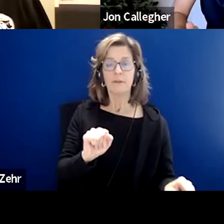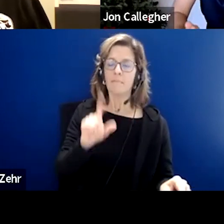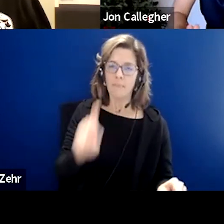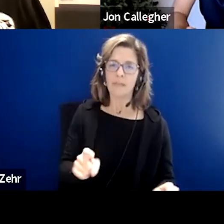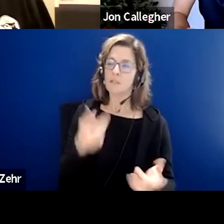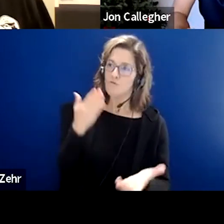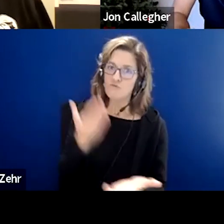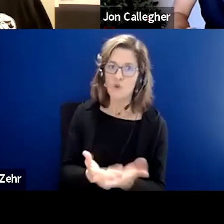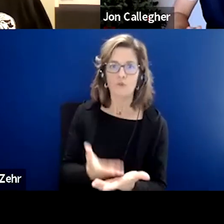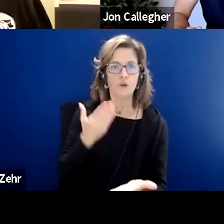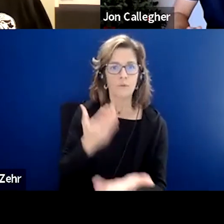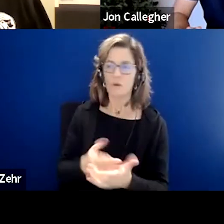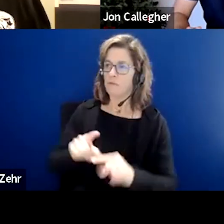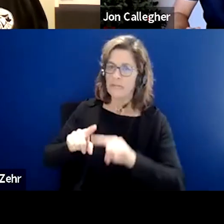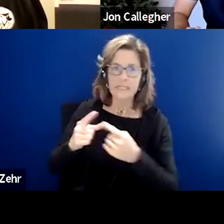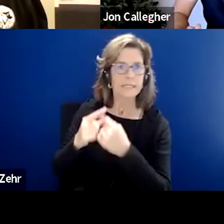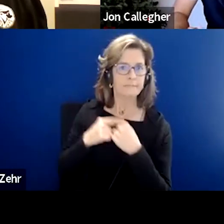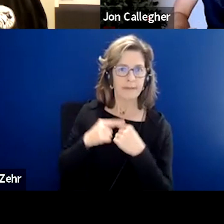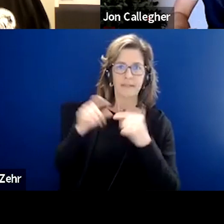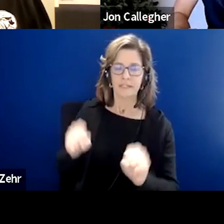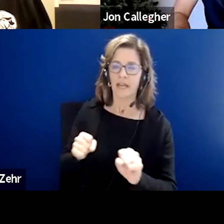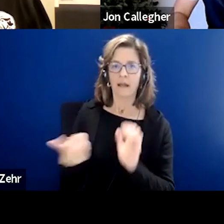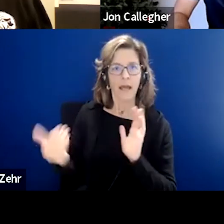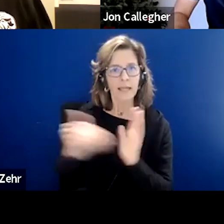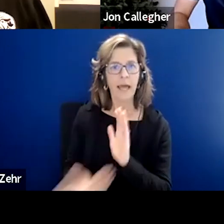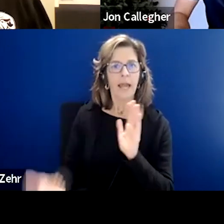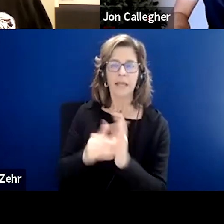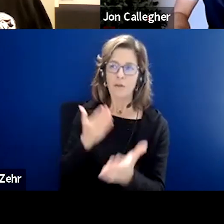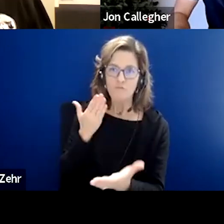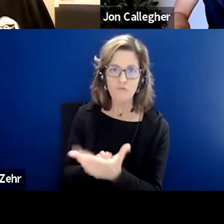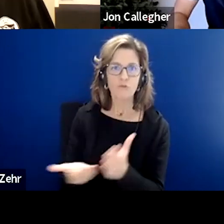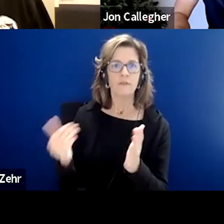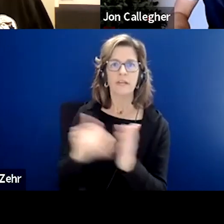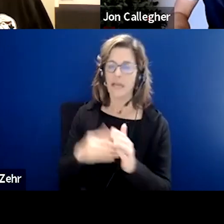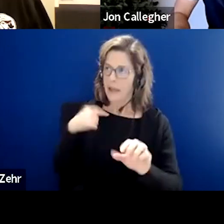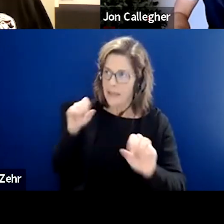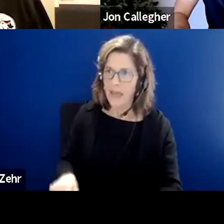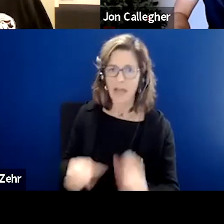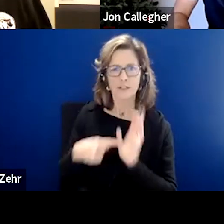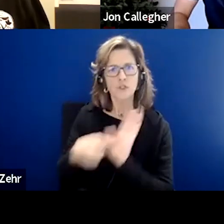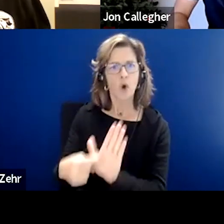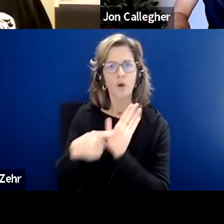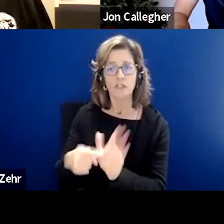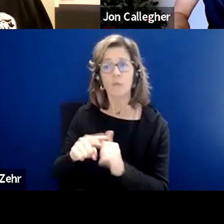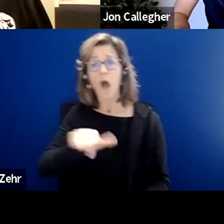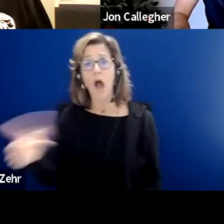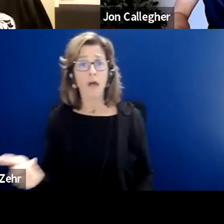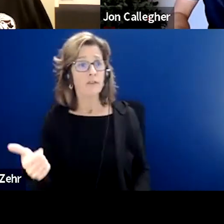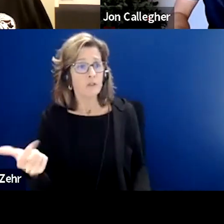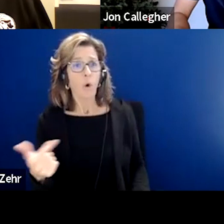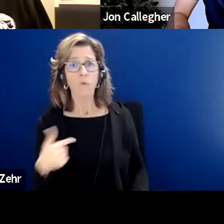dependent, and be someone who's capable of doing their job and doing it well.